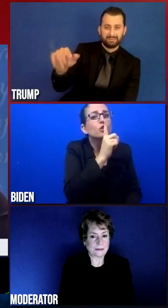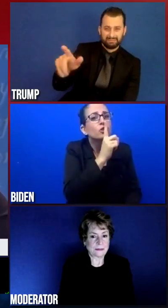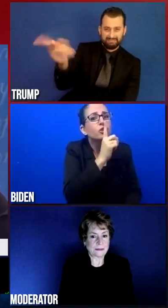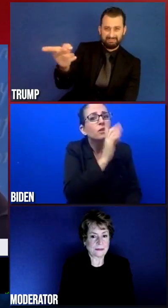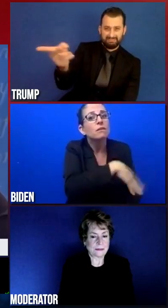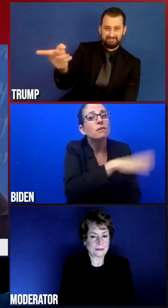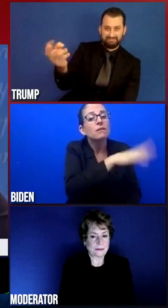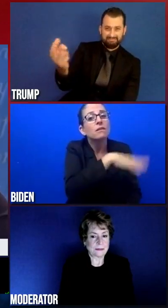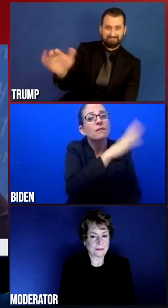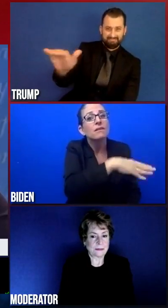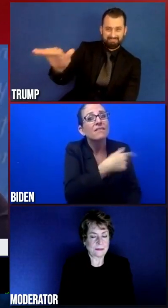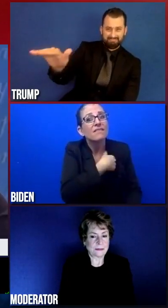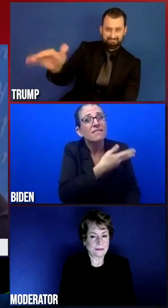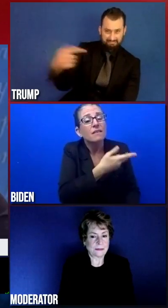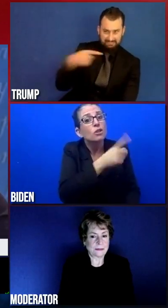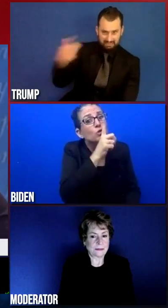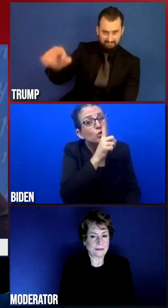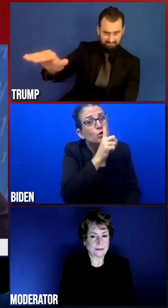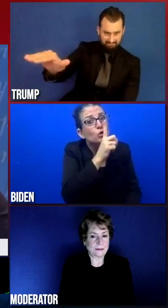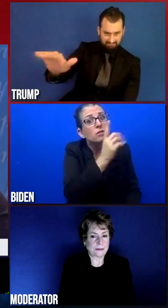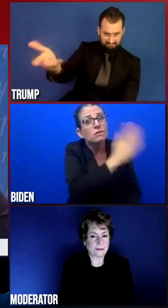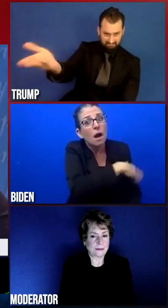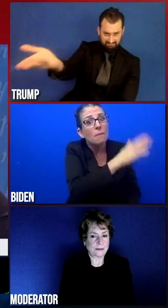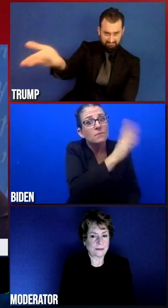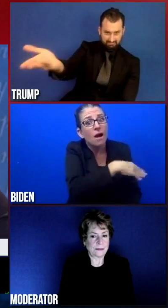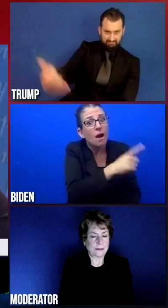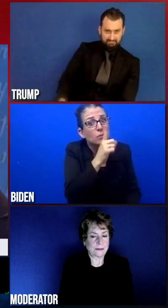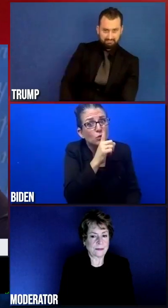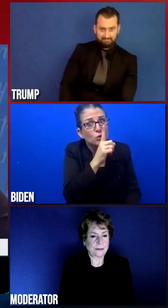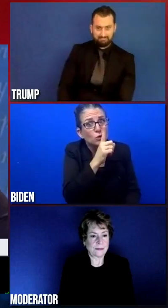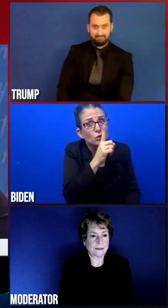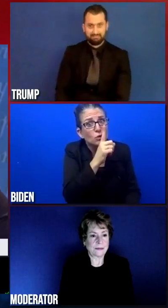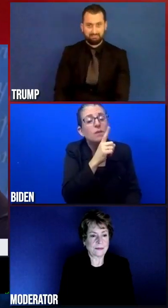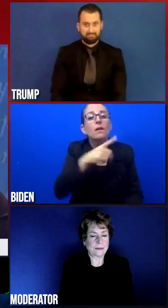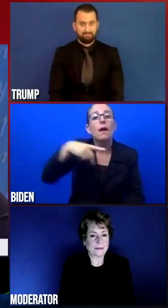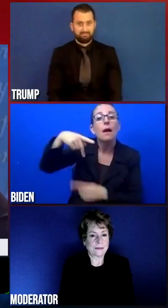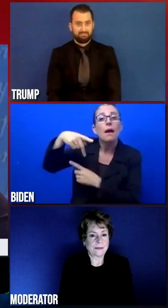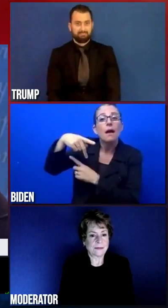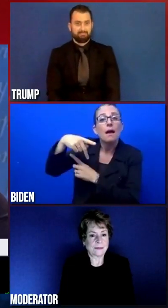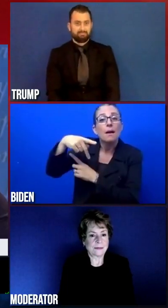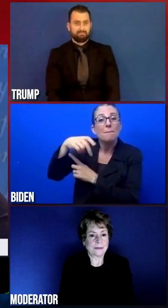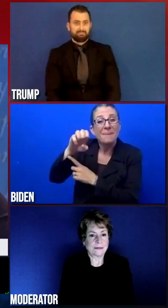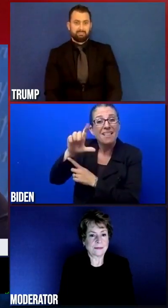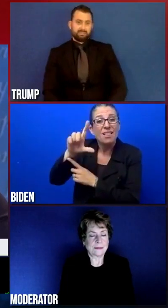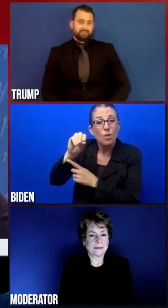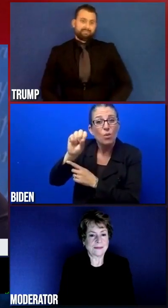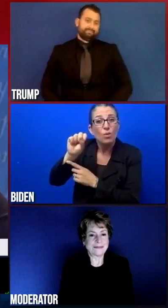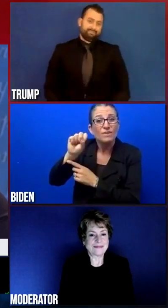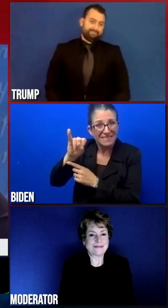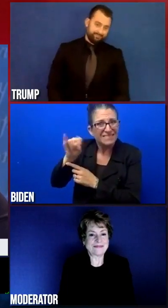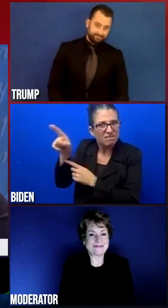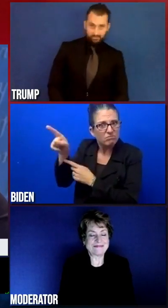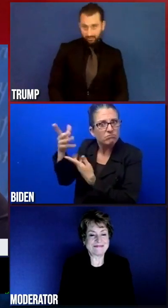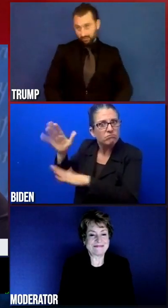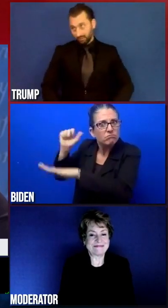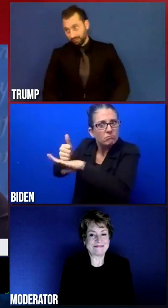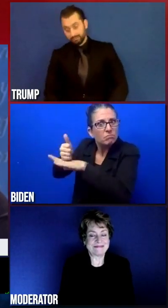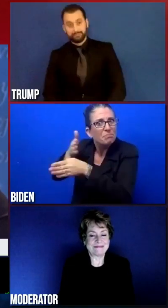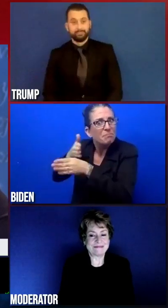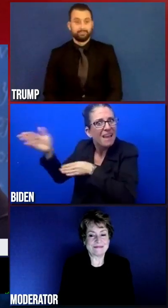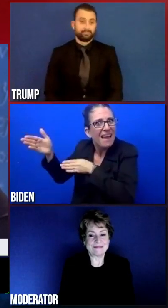Nancy Pelosi and Schumer, they have a plan. He won't even meet with them. The Republicans won't meet with him in the Senate. And